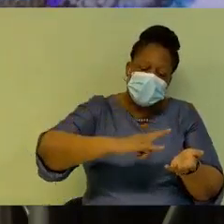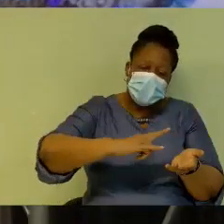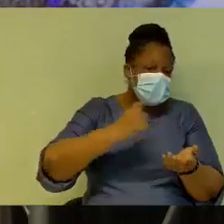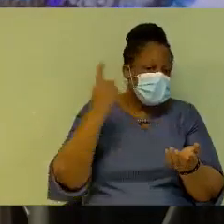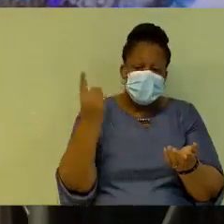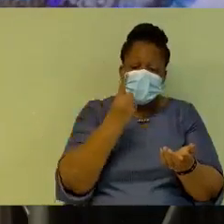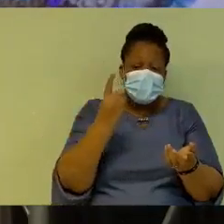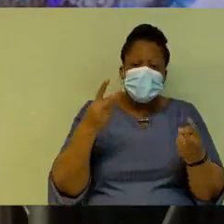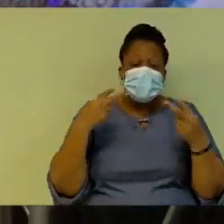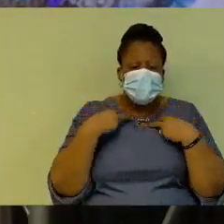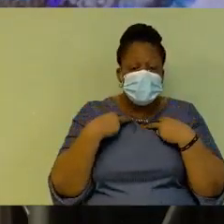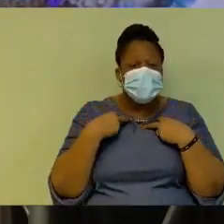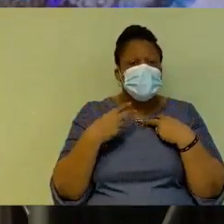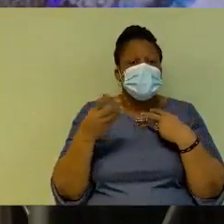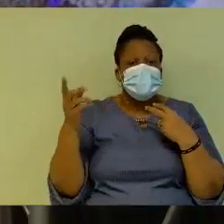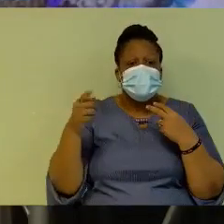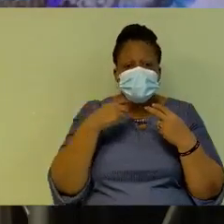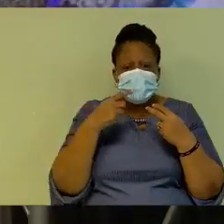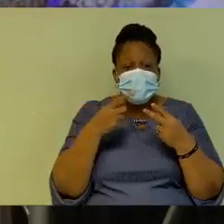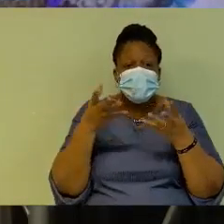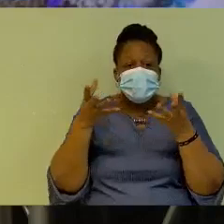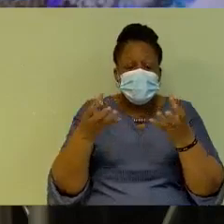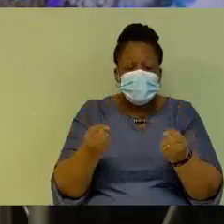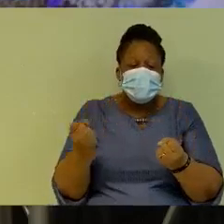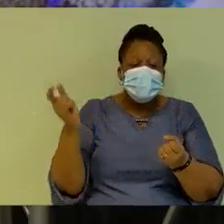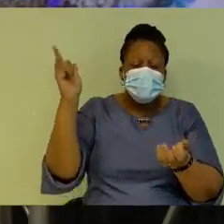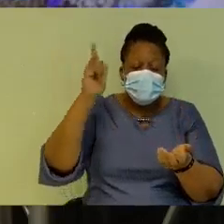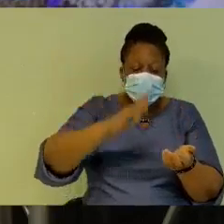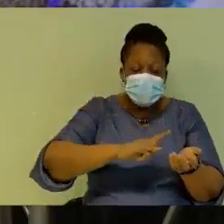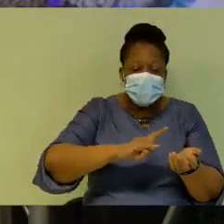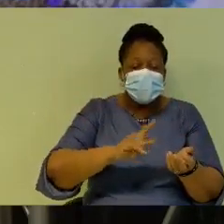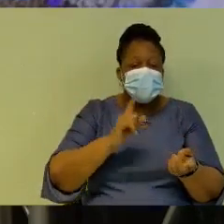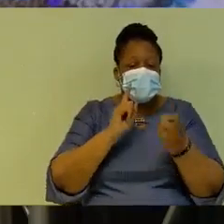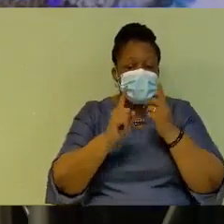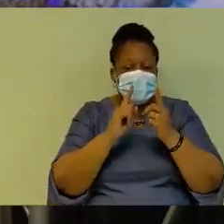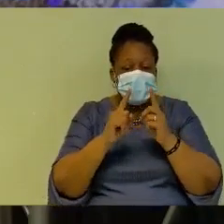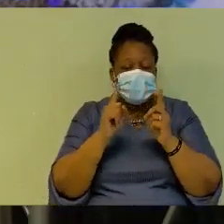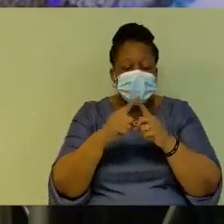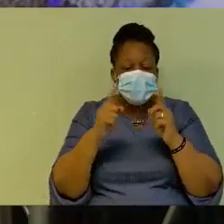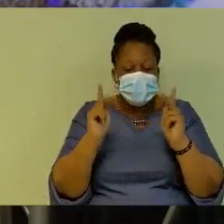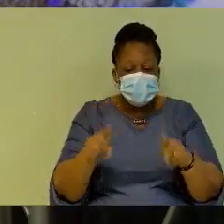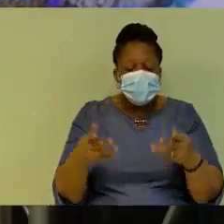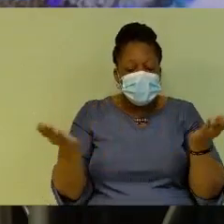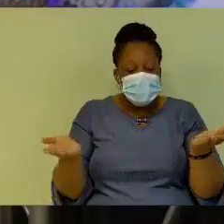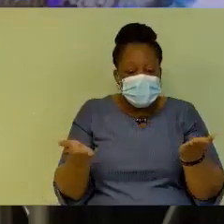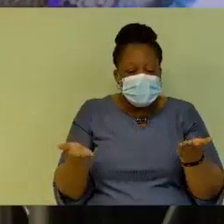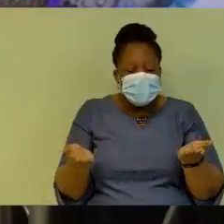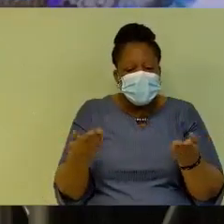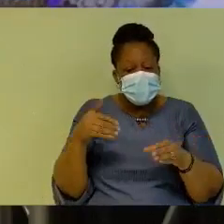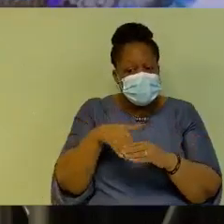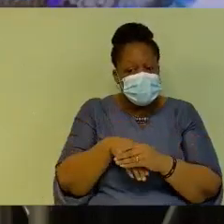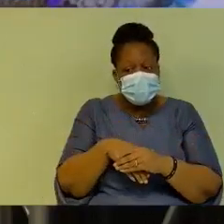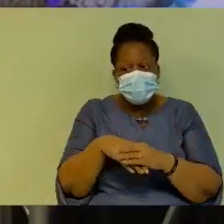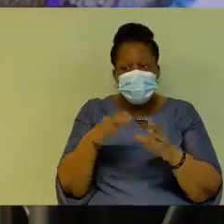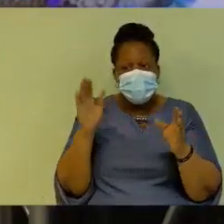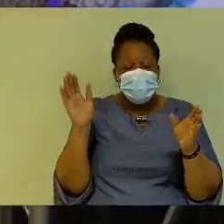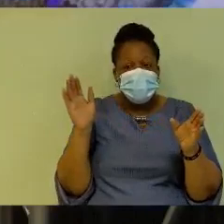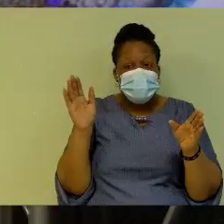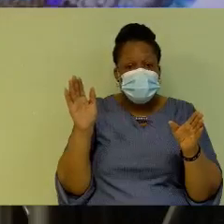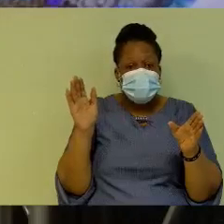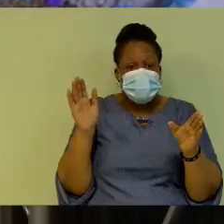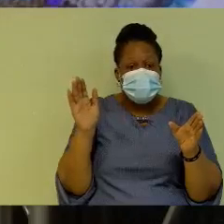make that arrangement with their airline carrier, communicate with SCASPA, the Port Health Authorities and the